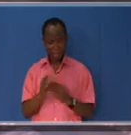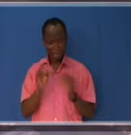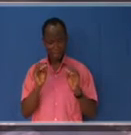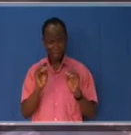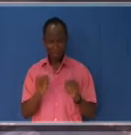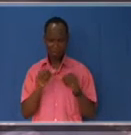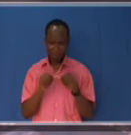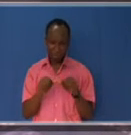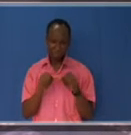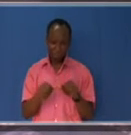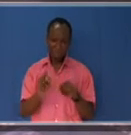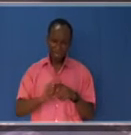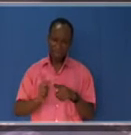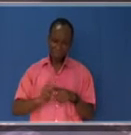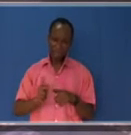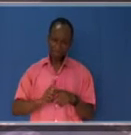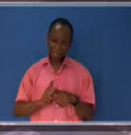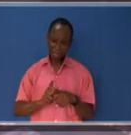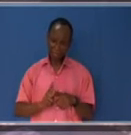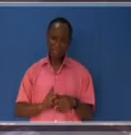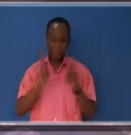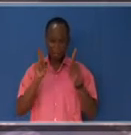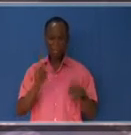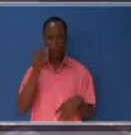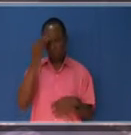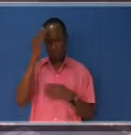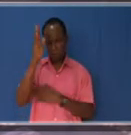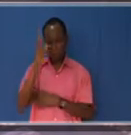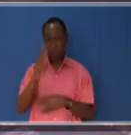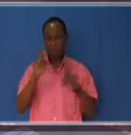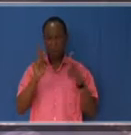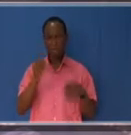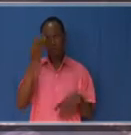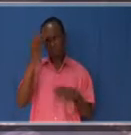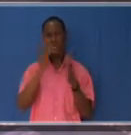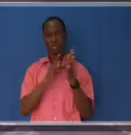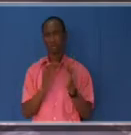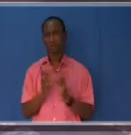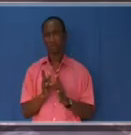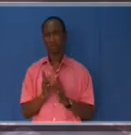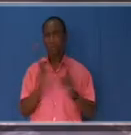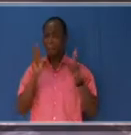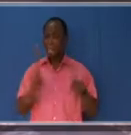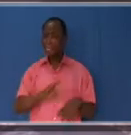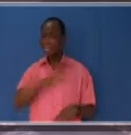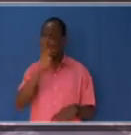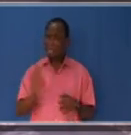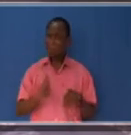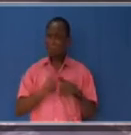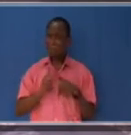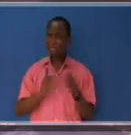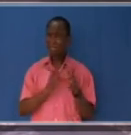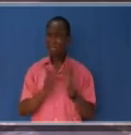of Christ has both the Father and the Son." Is this not revealing?